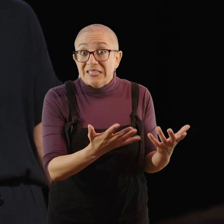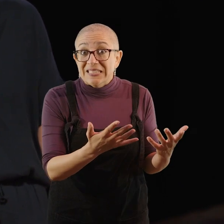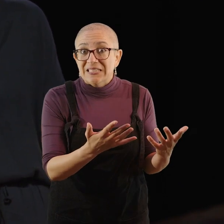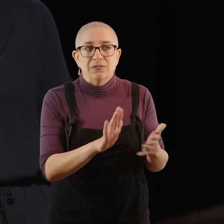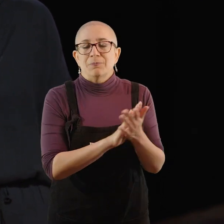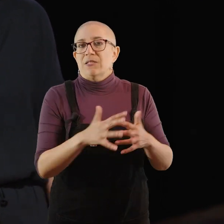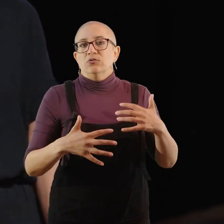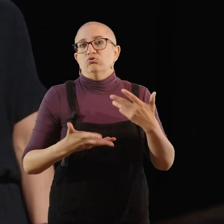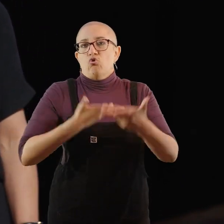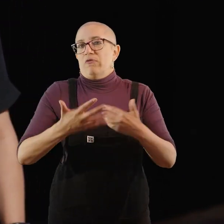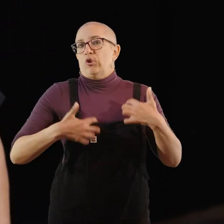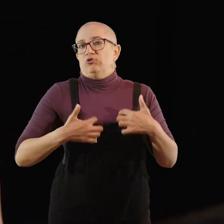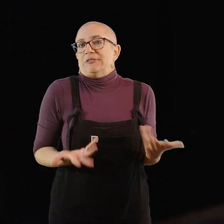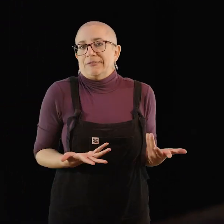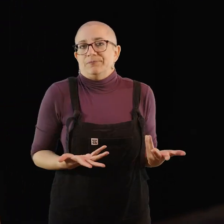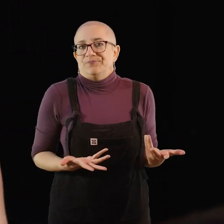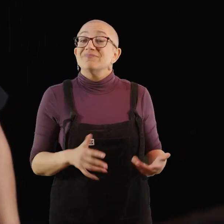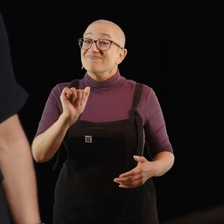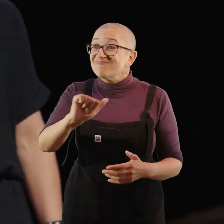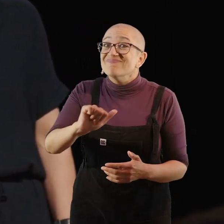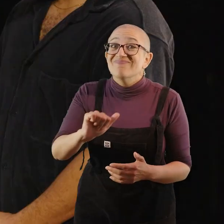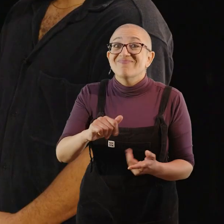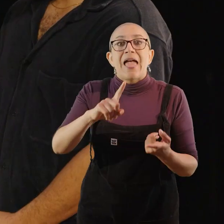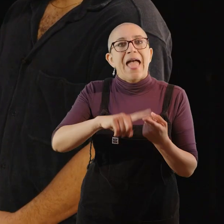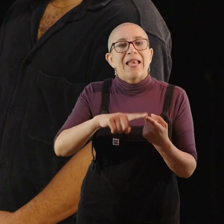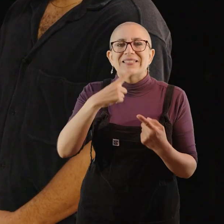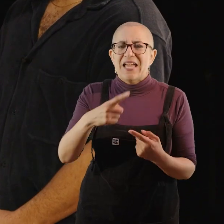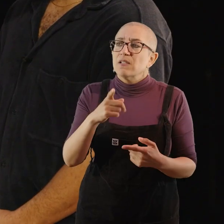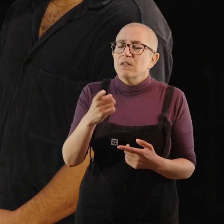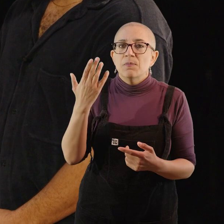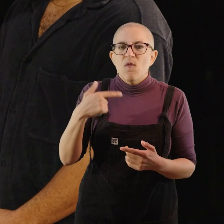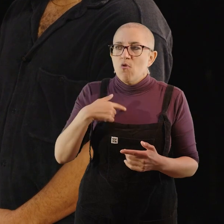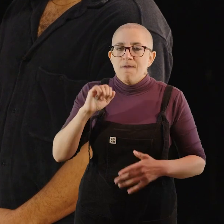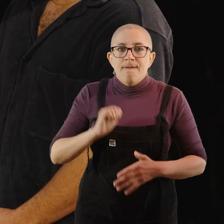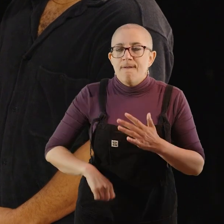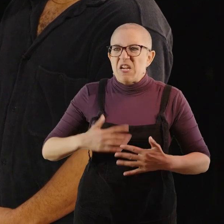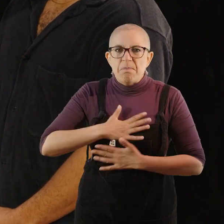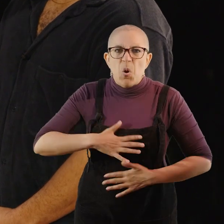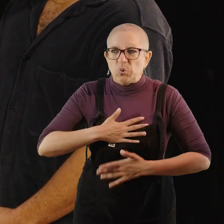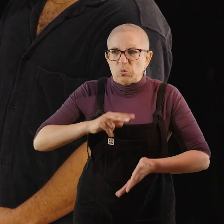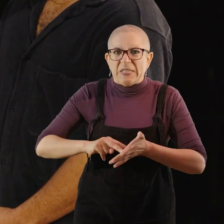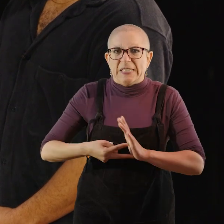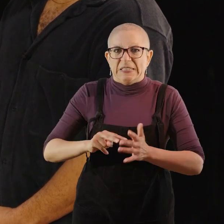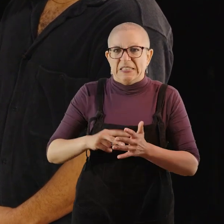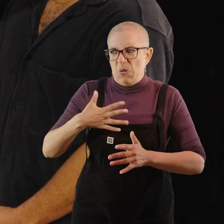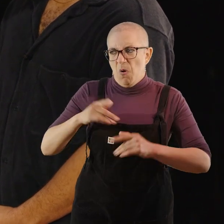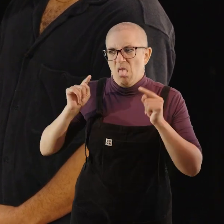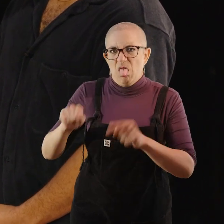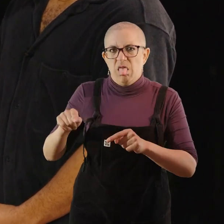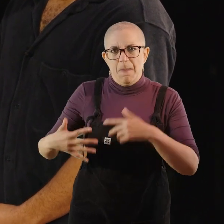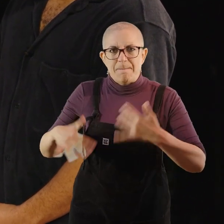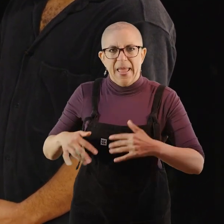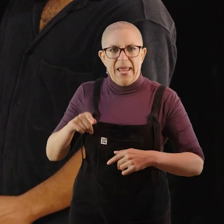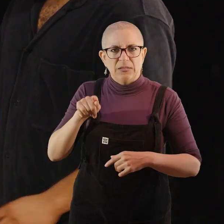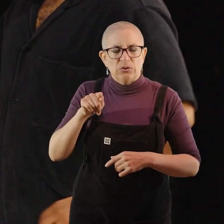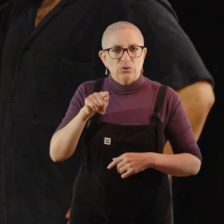it so quickly goes from, you know, that really hard emotional tactic of this is going to really cause pain, talking